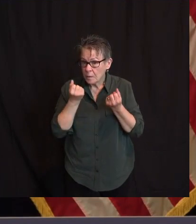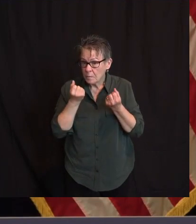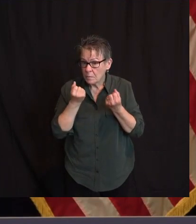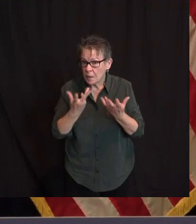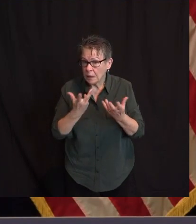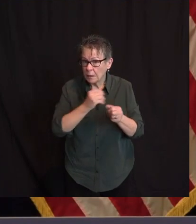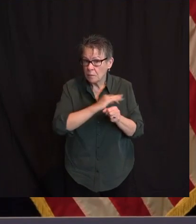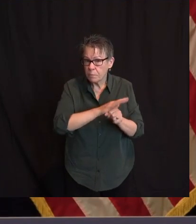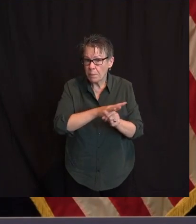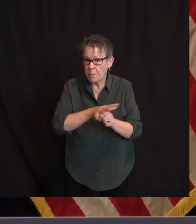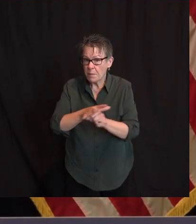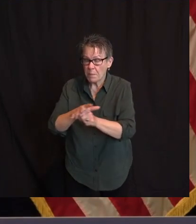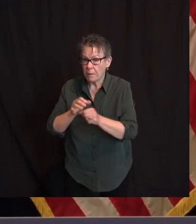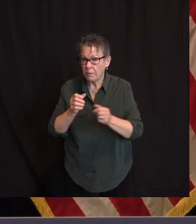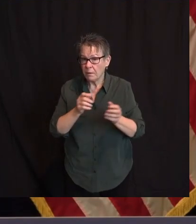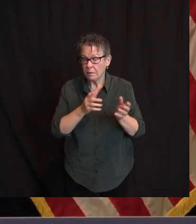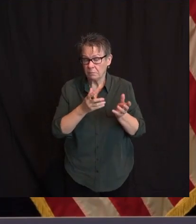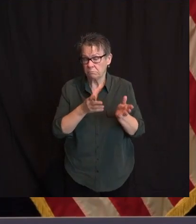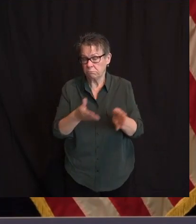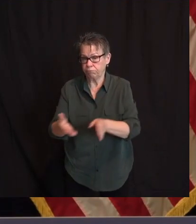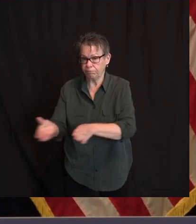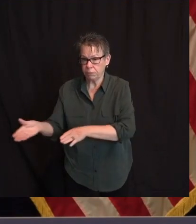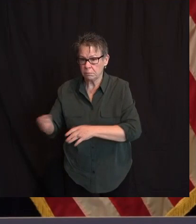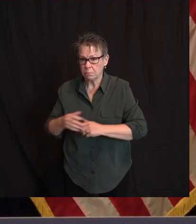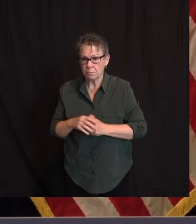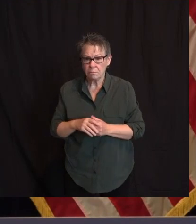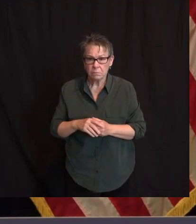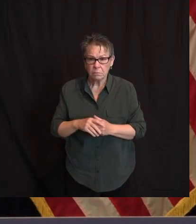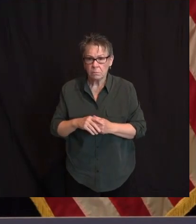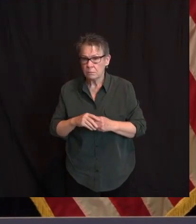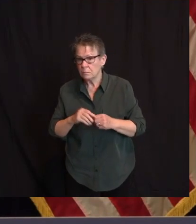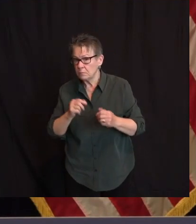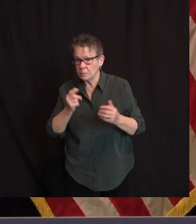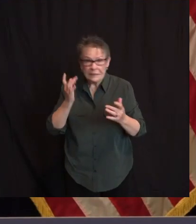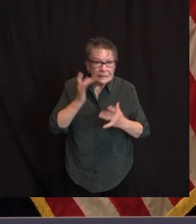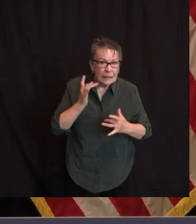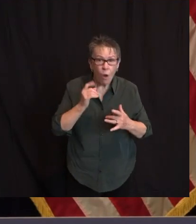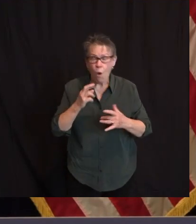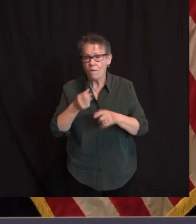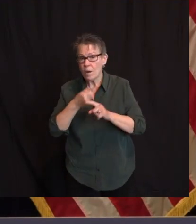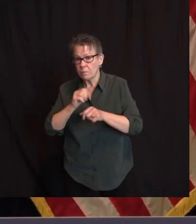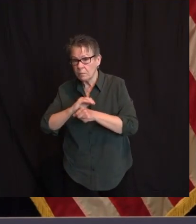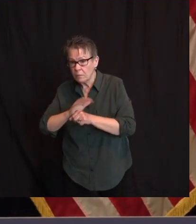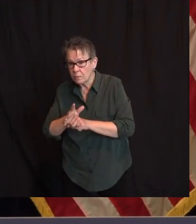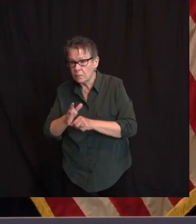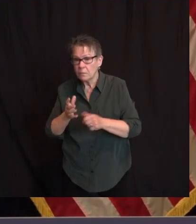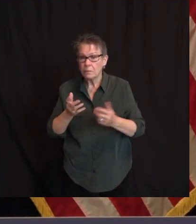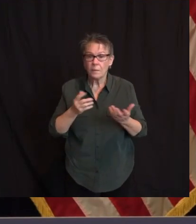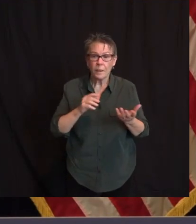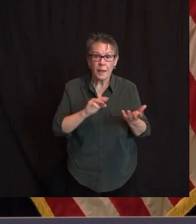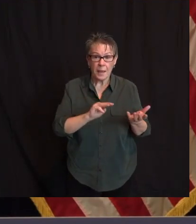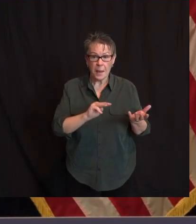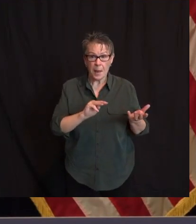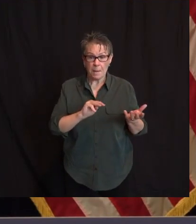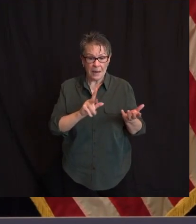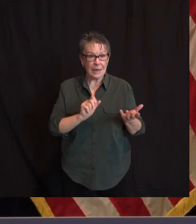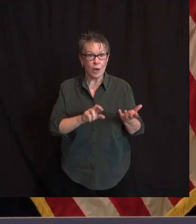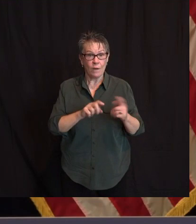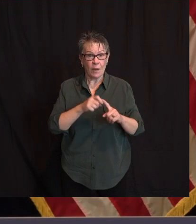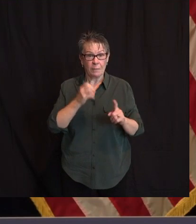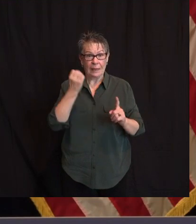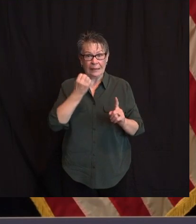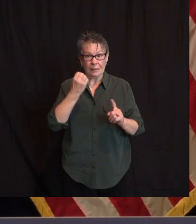and potentially others as well. The mayor of Elizabeth is asking for an attorney general investigation into operations of